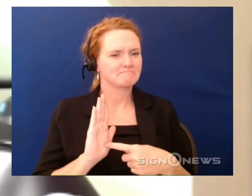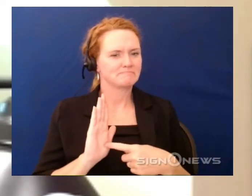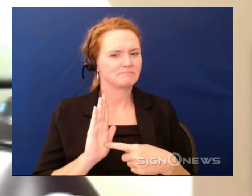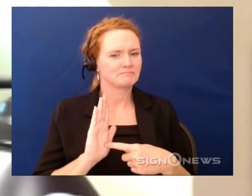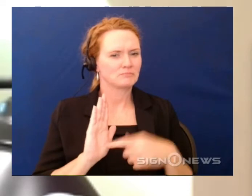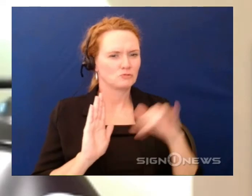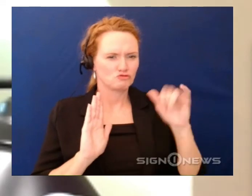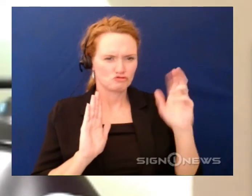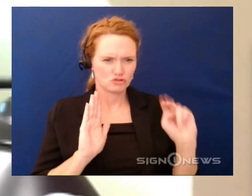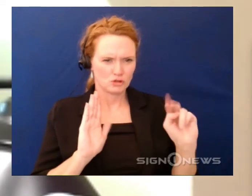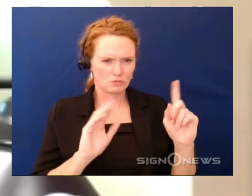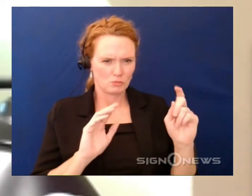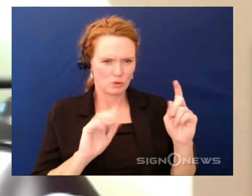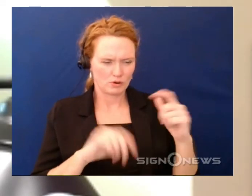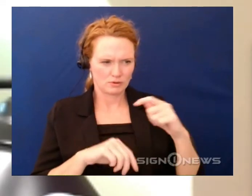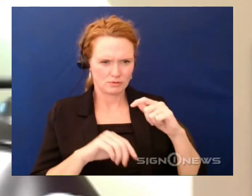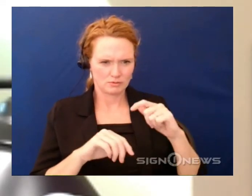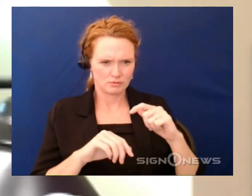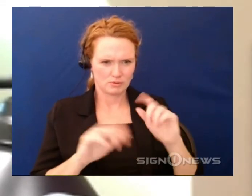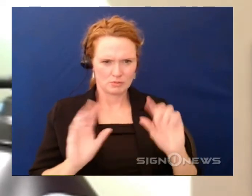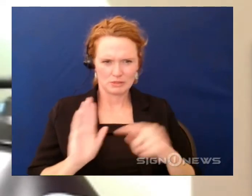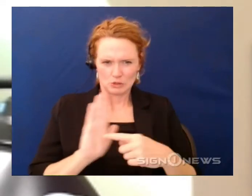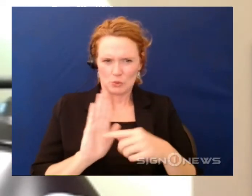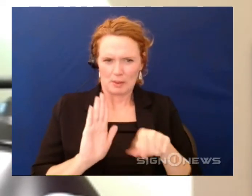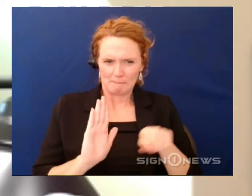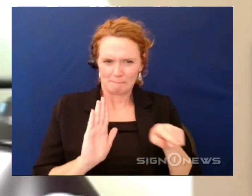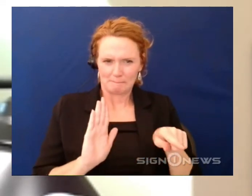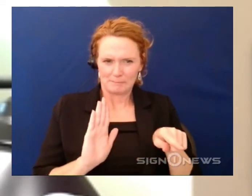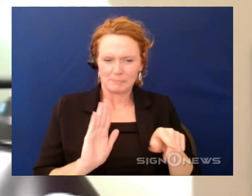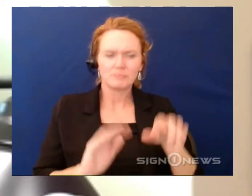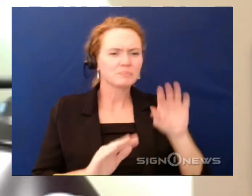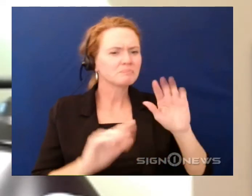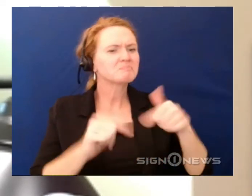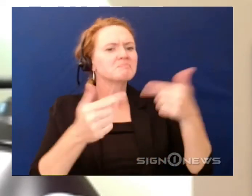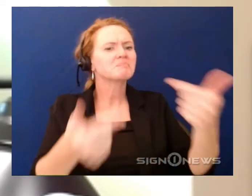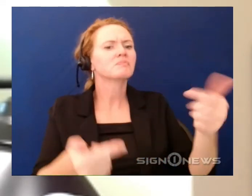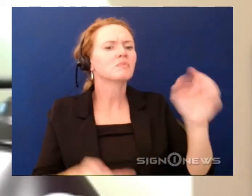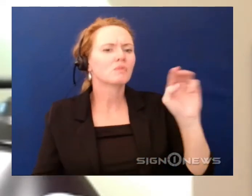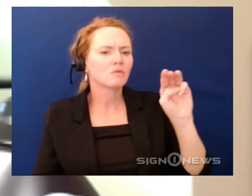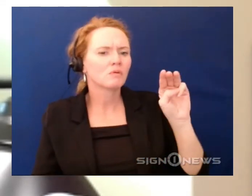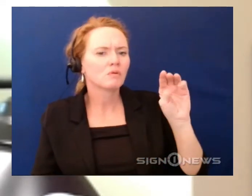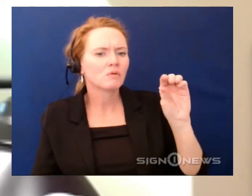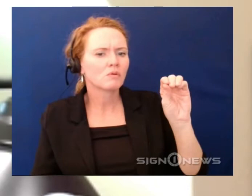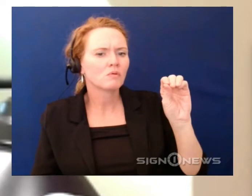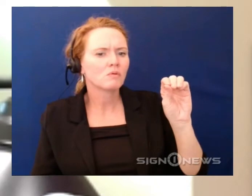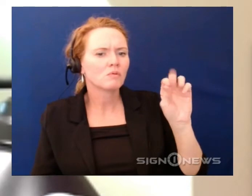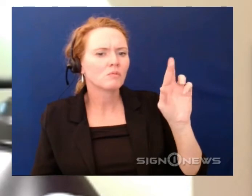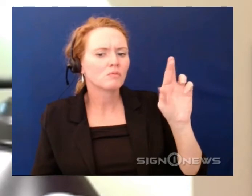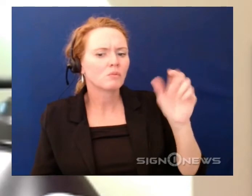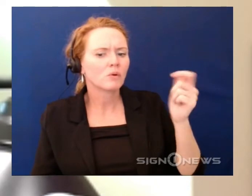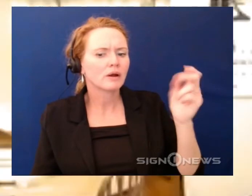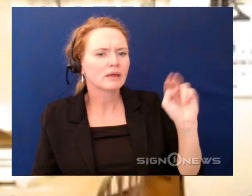John in there. Morgan, do you want to talk just very briefly about the